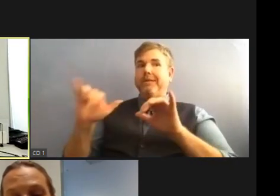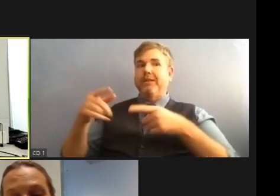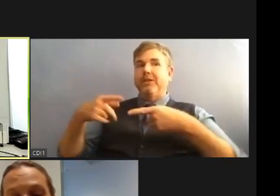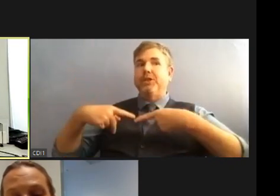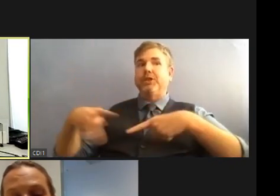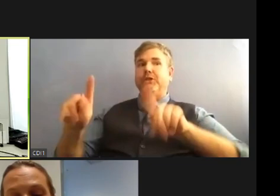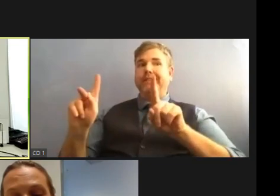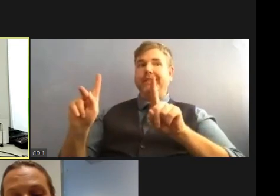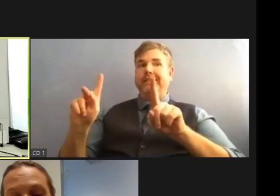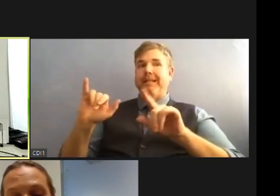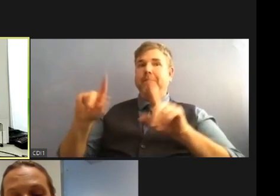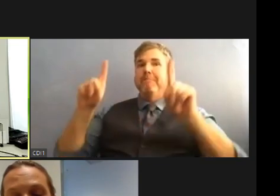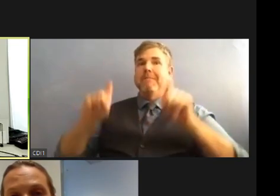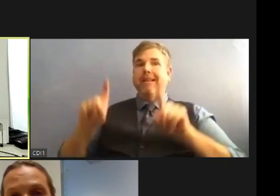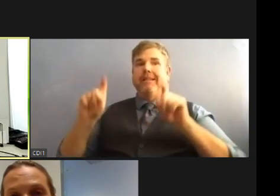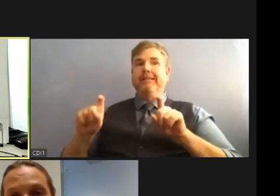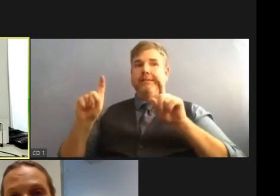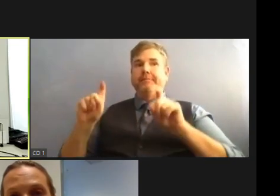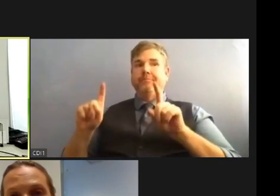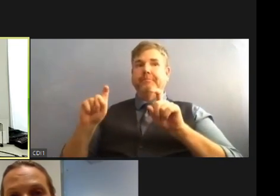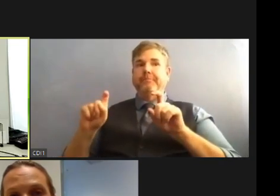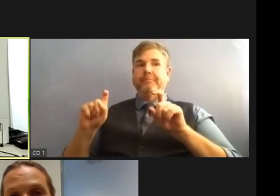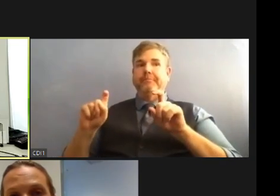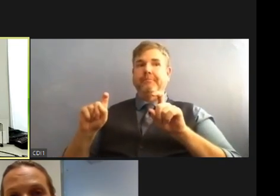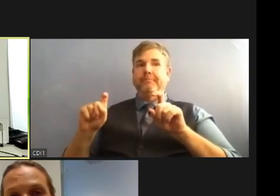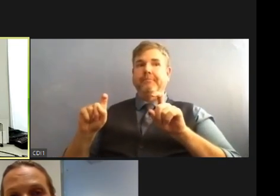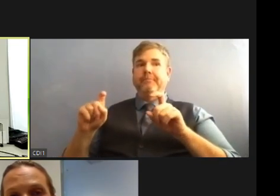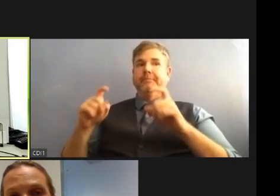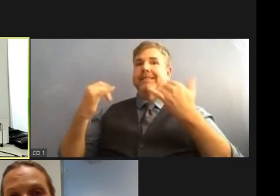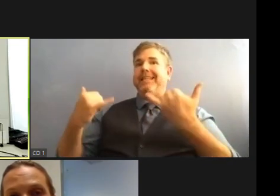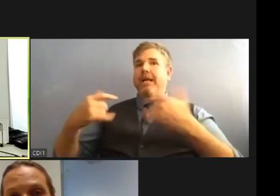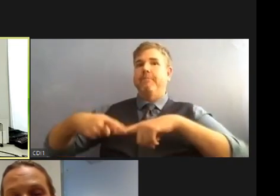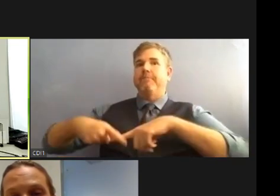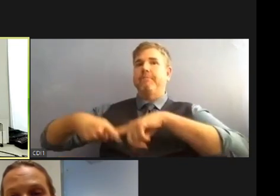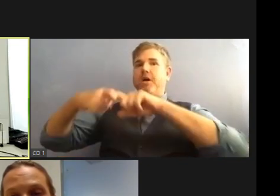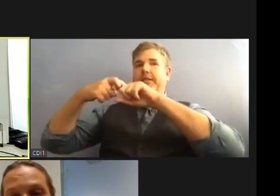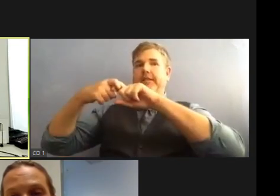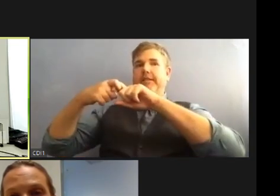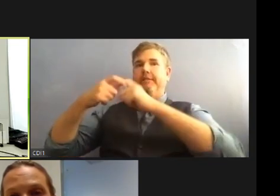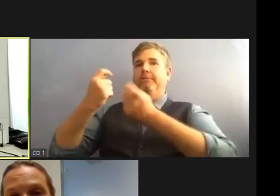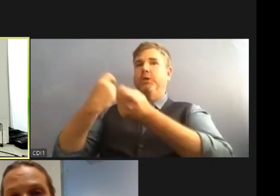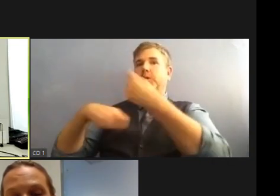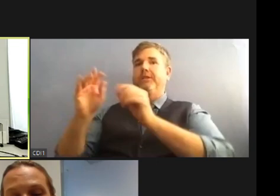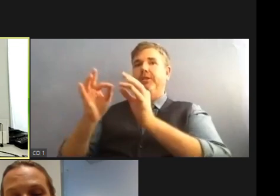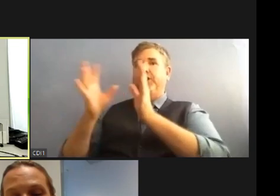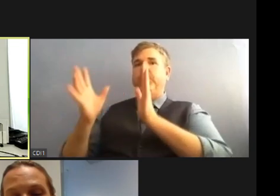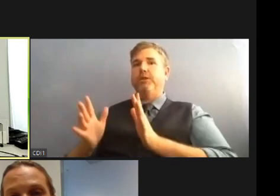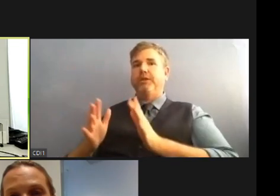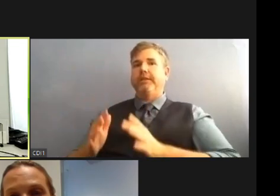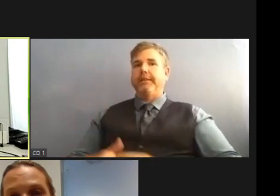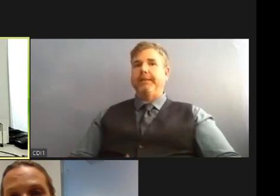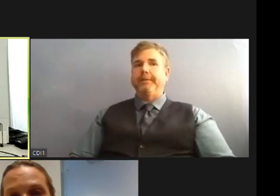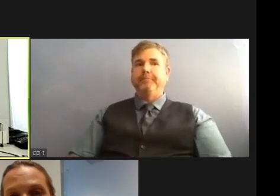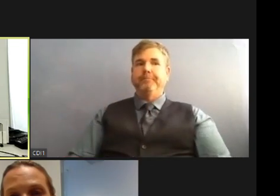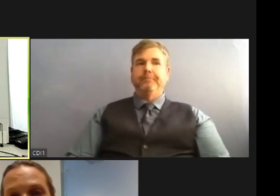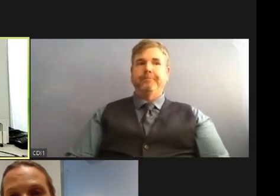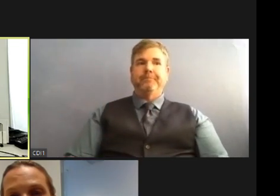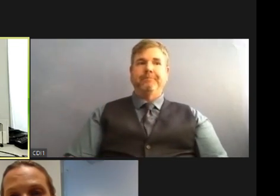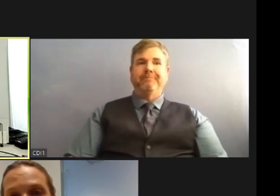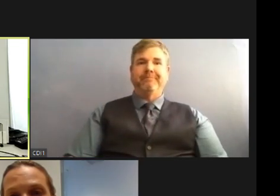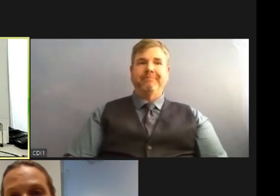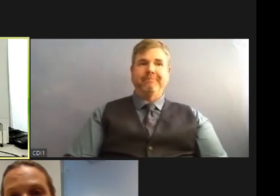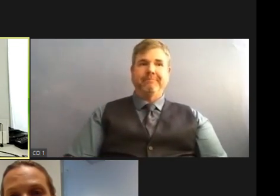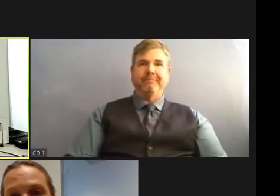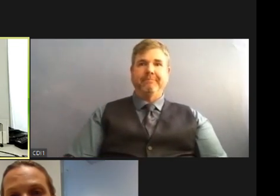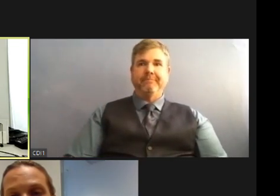Okay, we're going to take a short pause to change our interpretation team. So just hang with us for a moment.